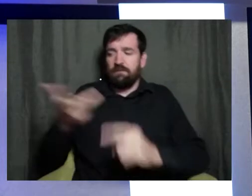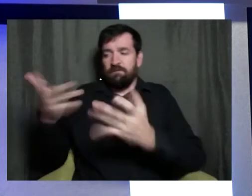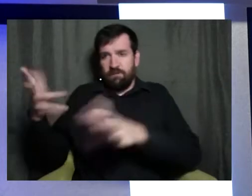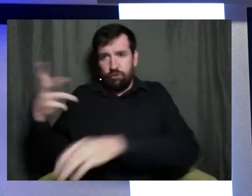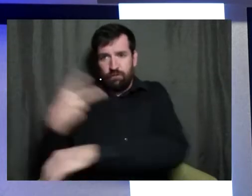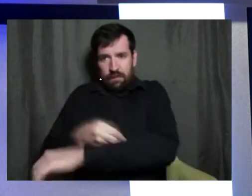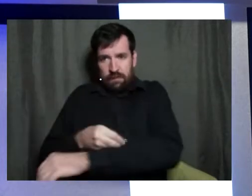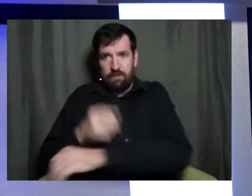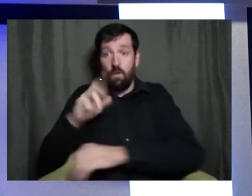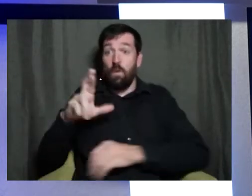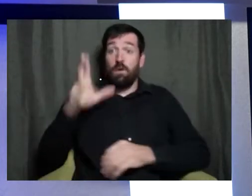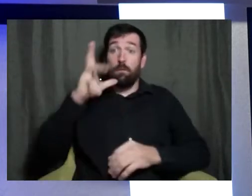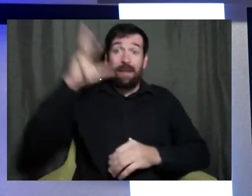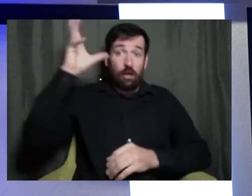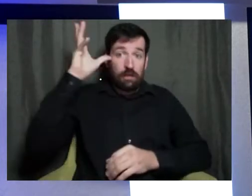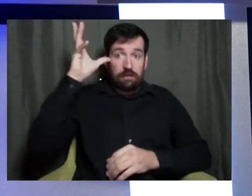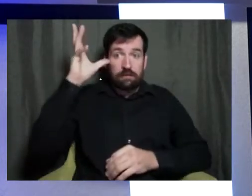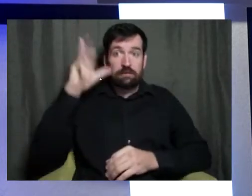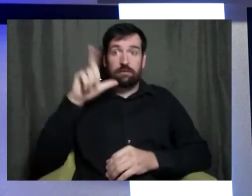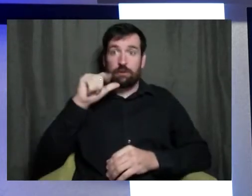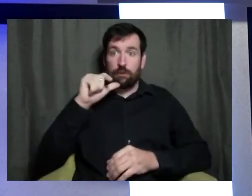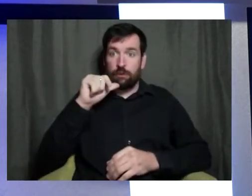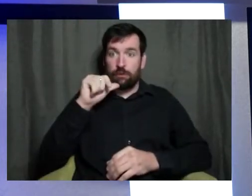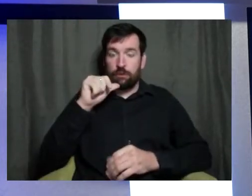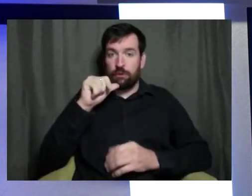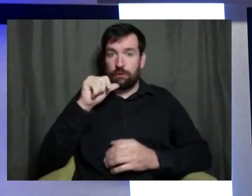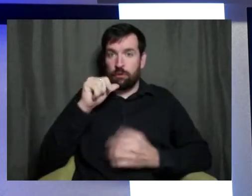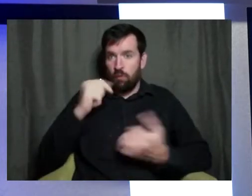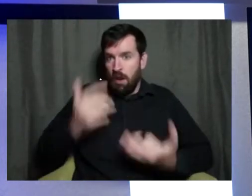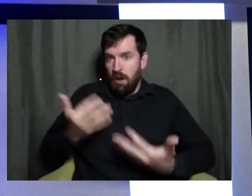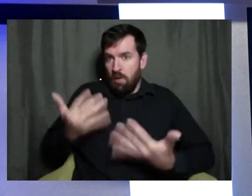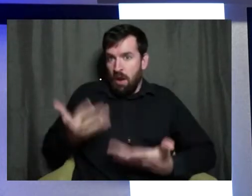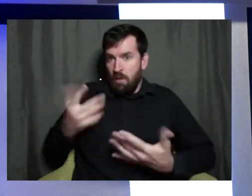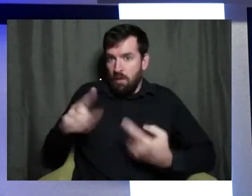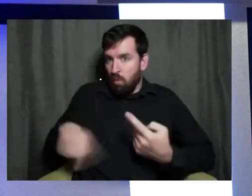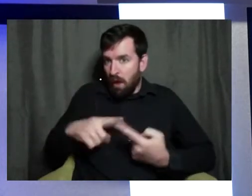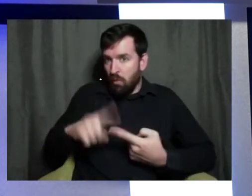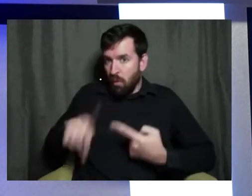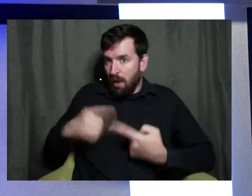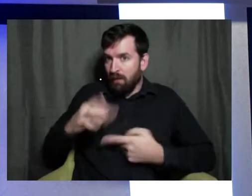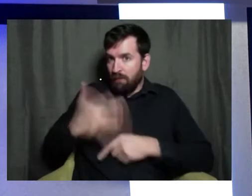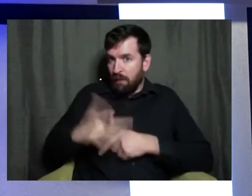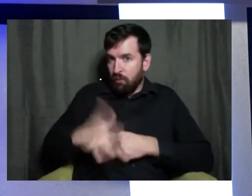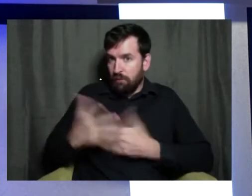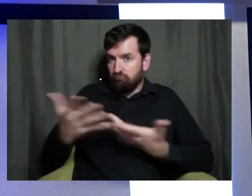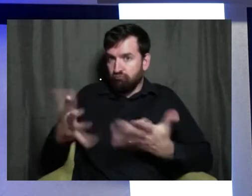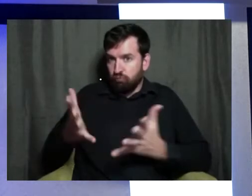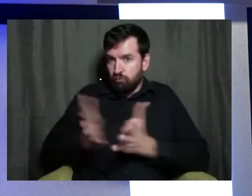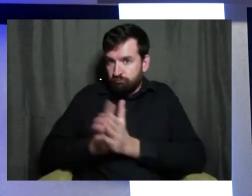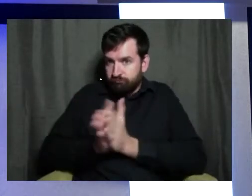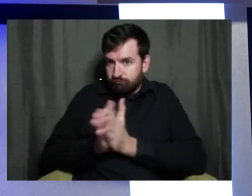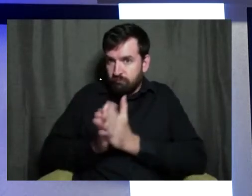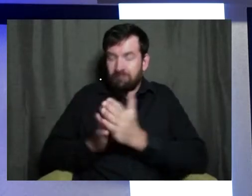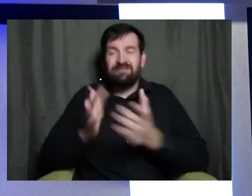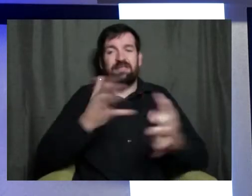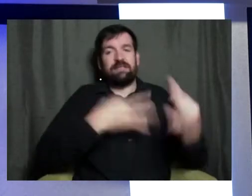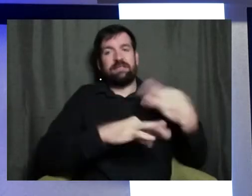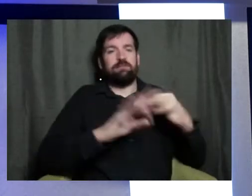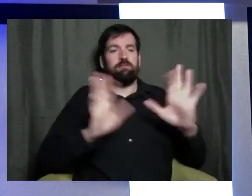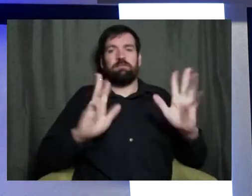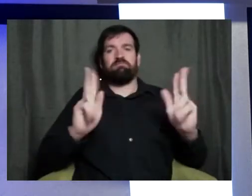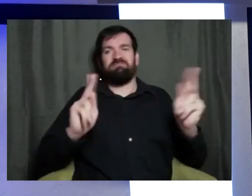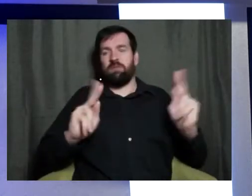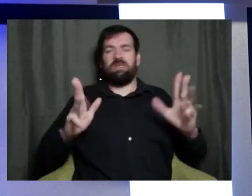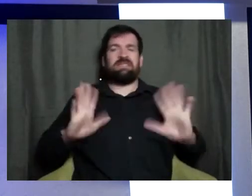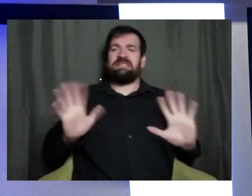are literally waiting and the clock is ticking? When is that vaccine going to come out for my kids versus the ones who are still saying, no way, I got to